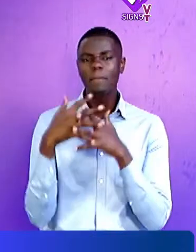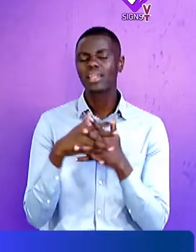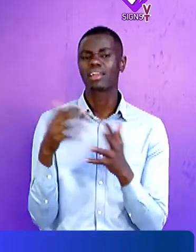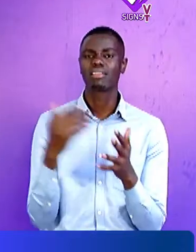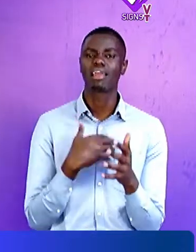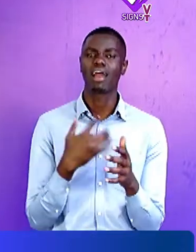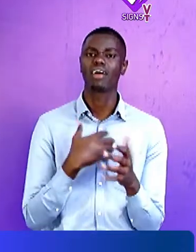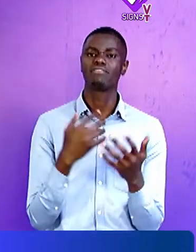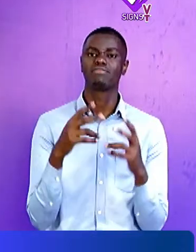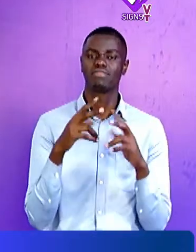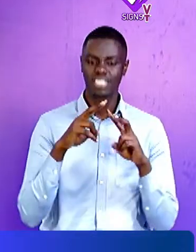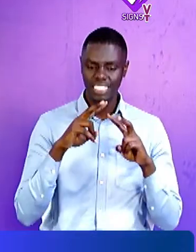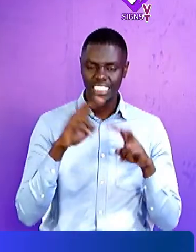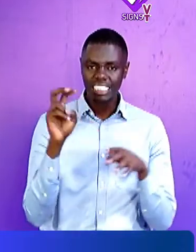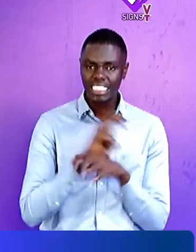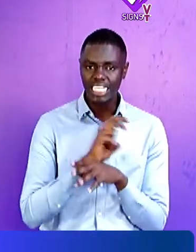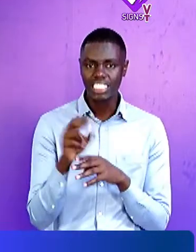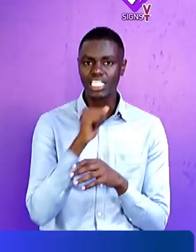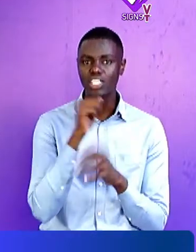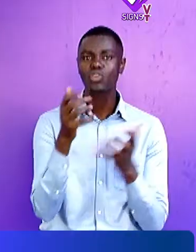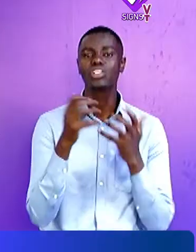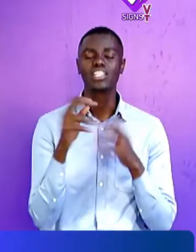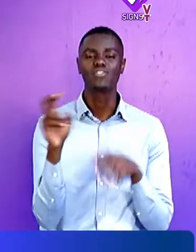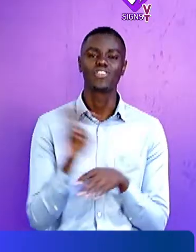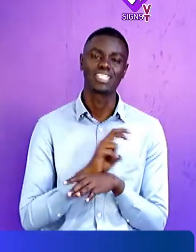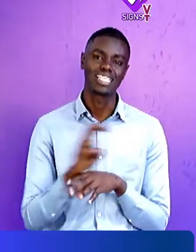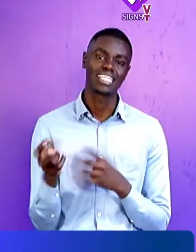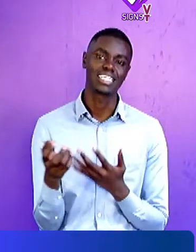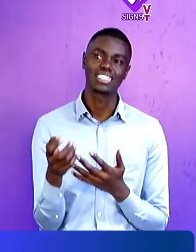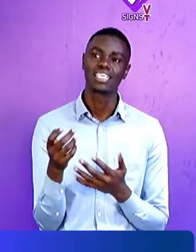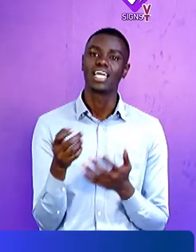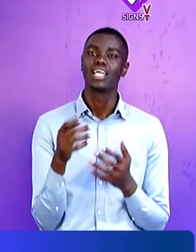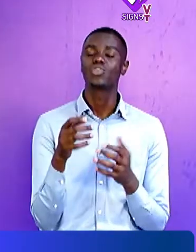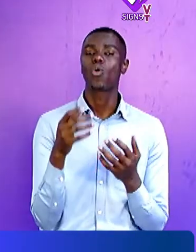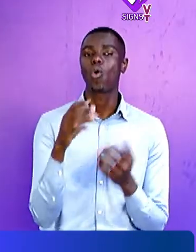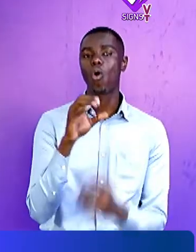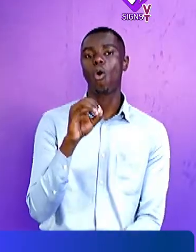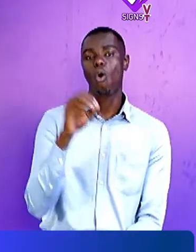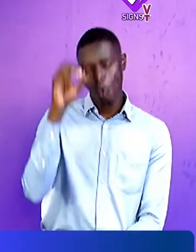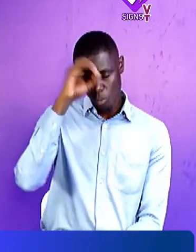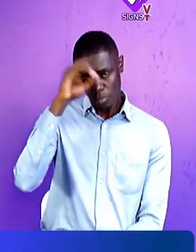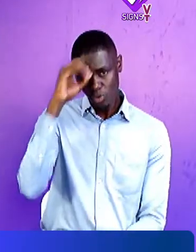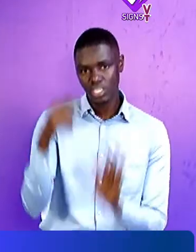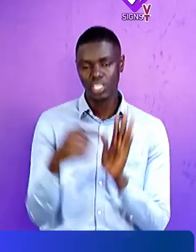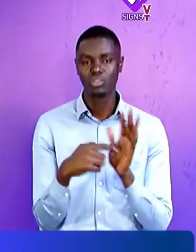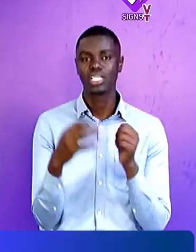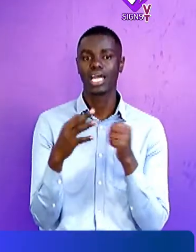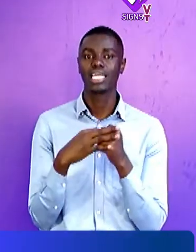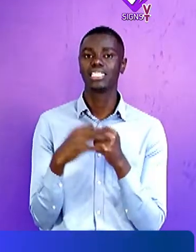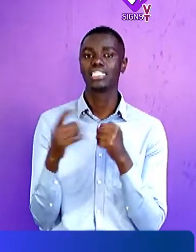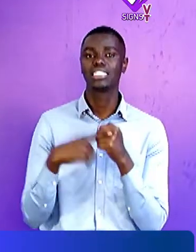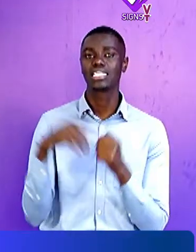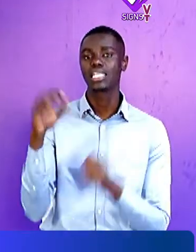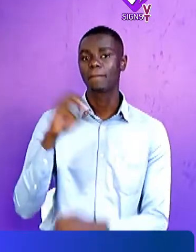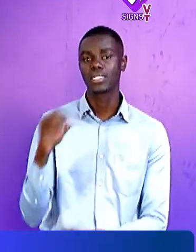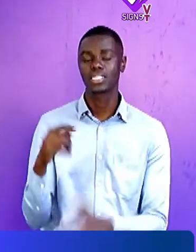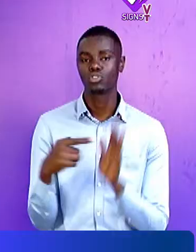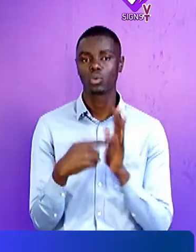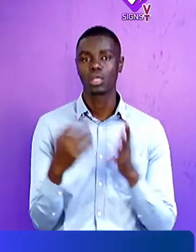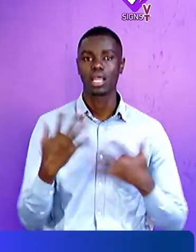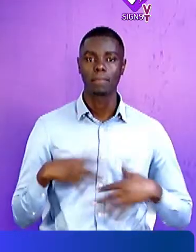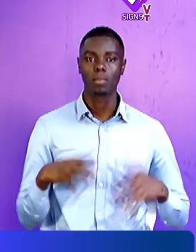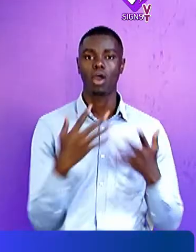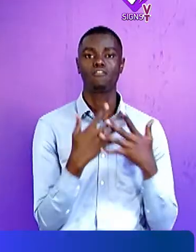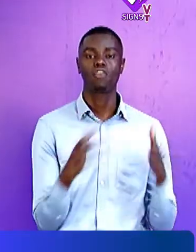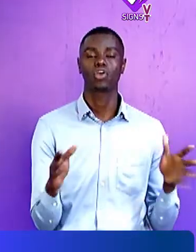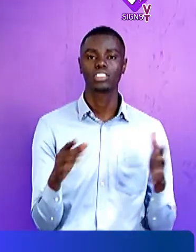happening here. And there's no need of intelligence. When opinion poll shows it's 86% approval rating, showing that people have lost faith in